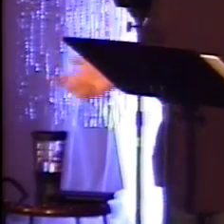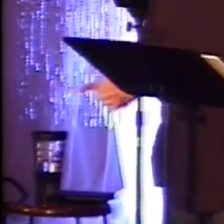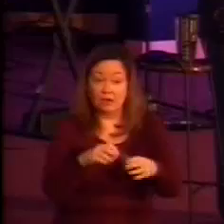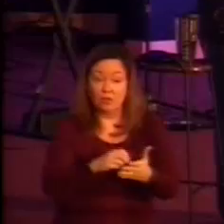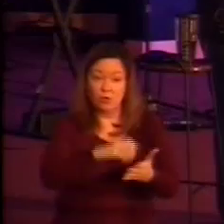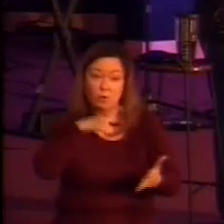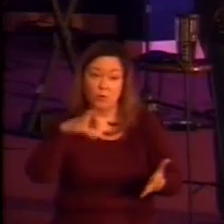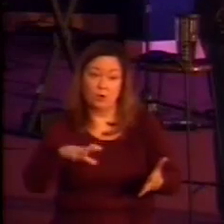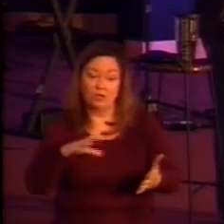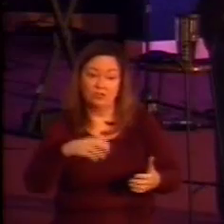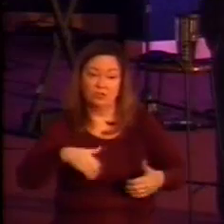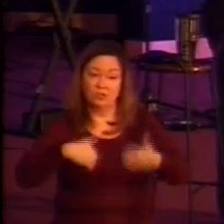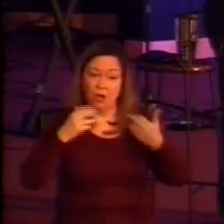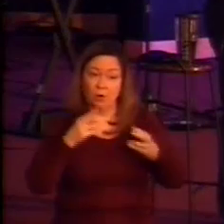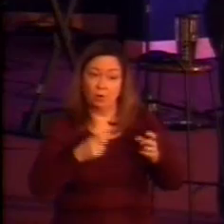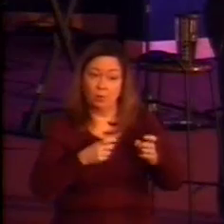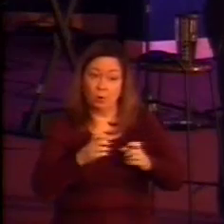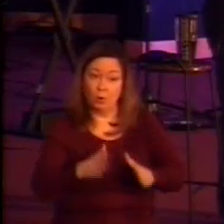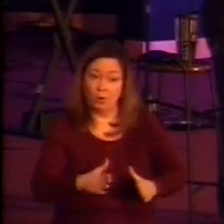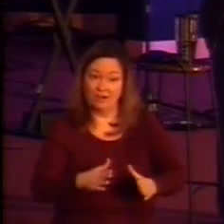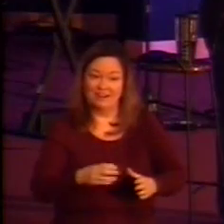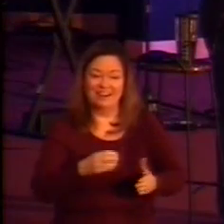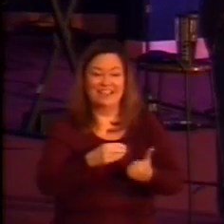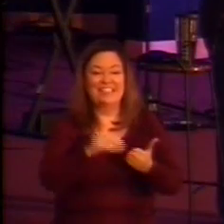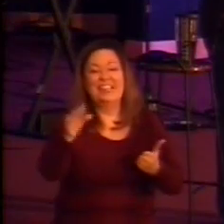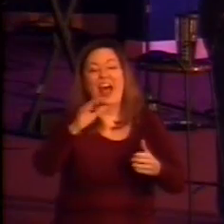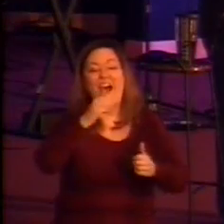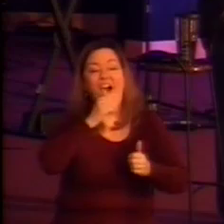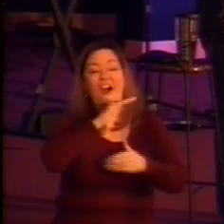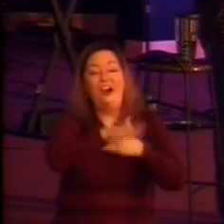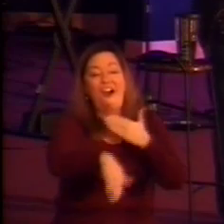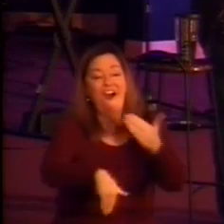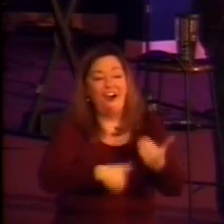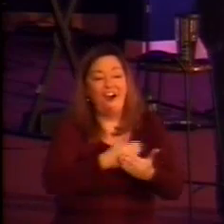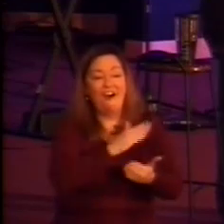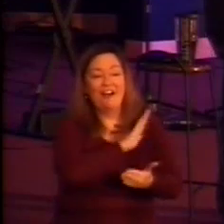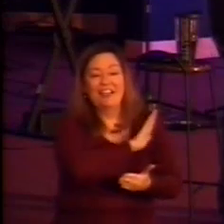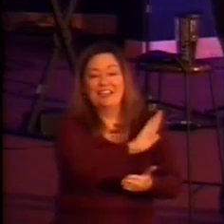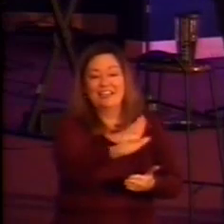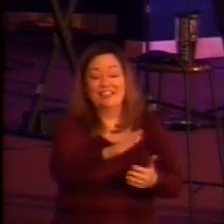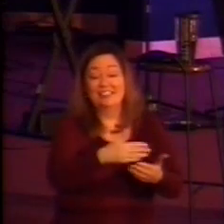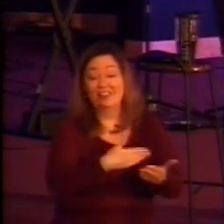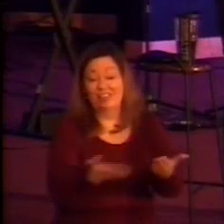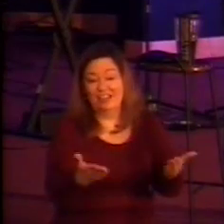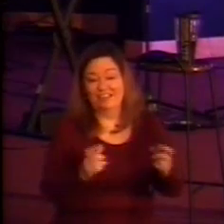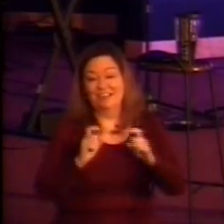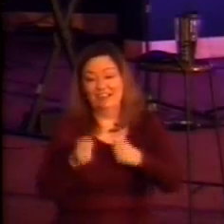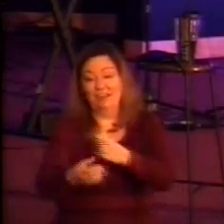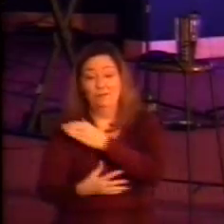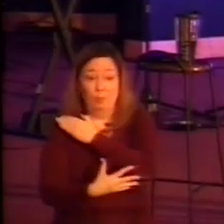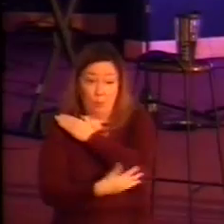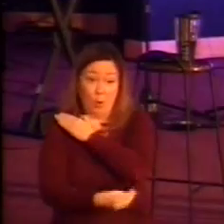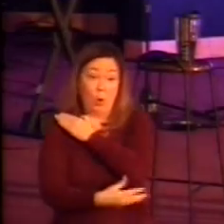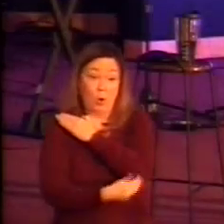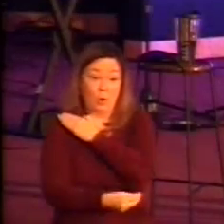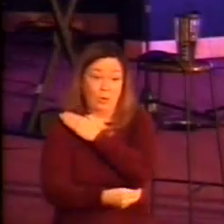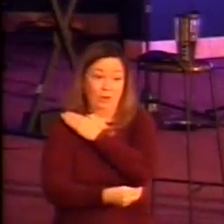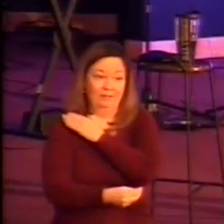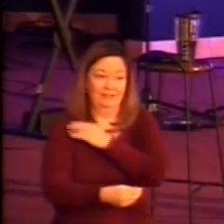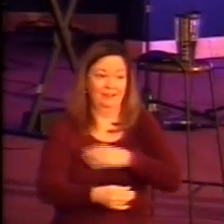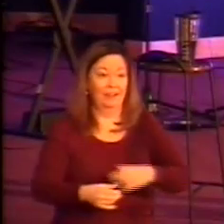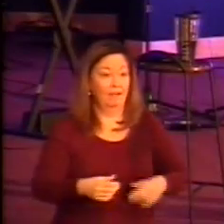sell all of his possessions and give them to the poor. So we just went from giving 10% to giving